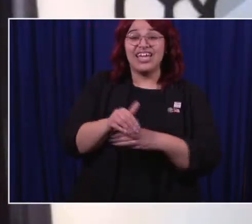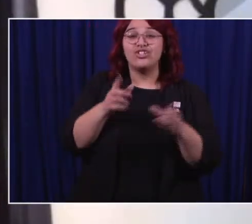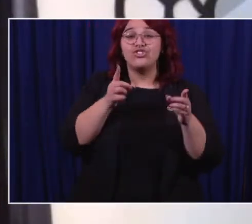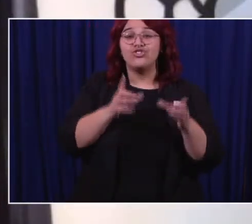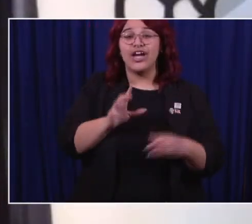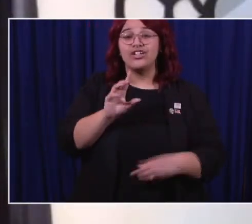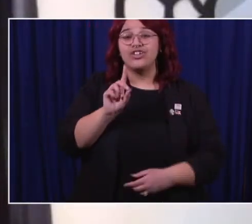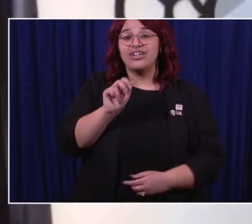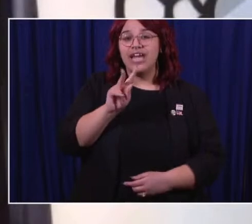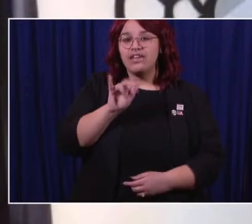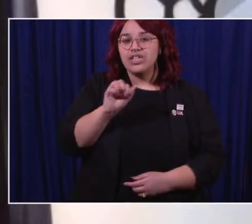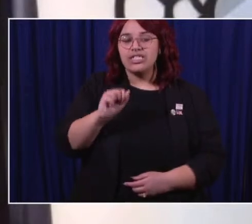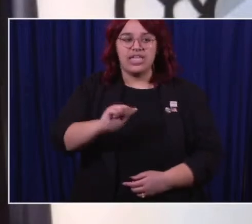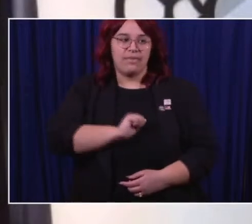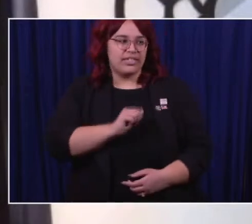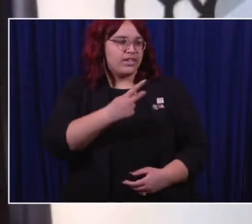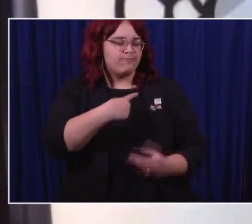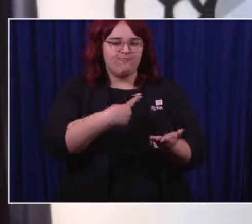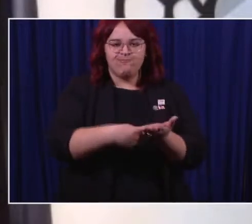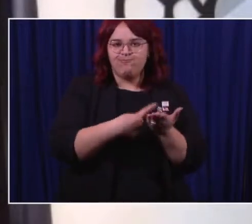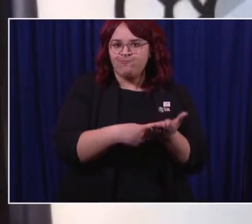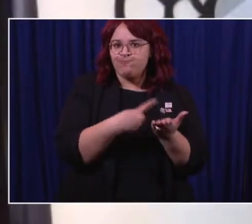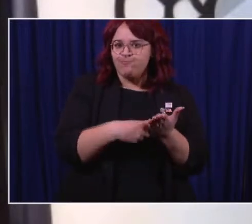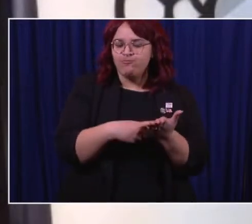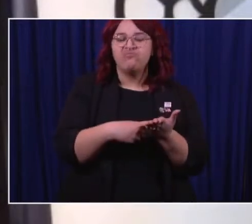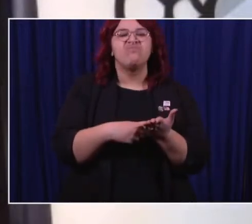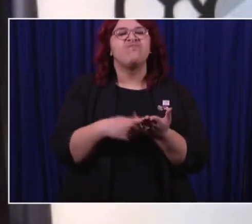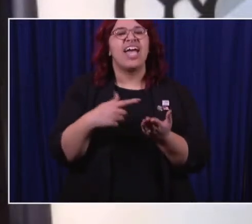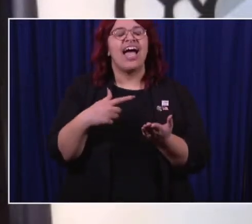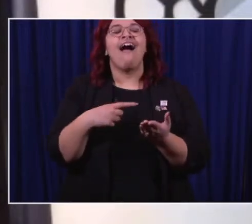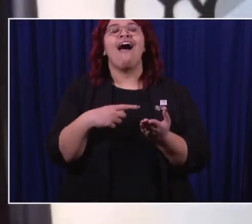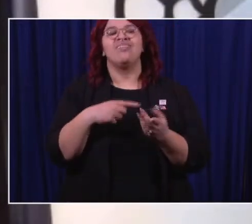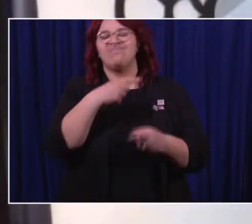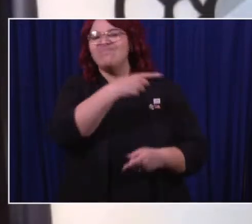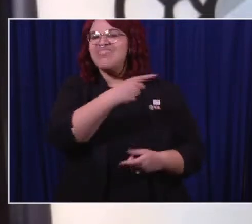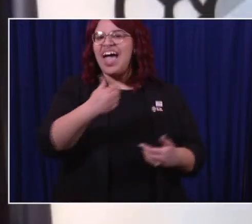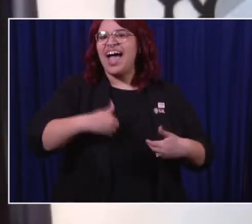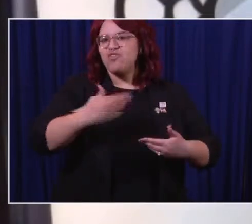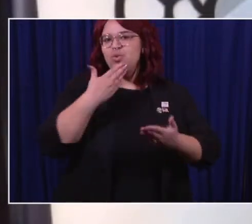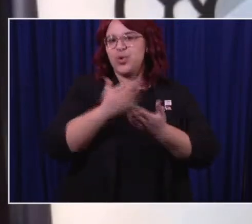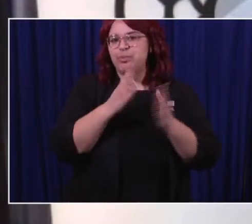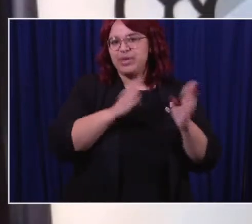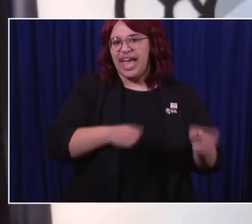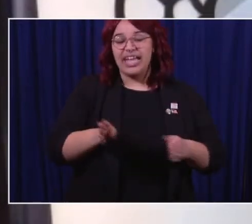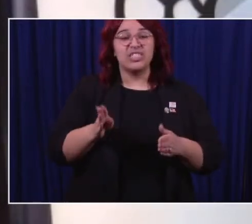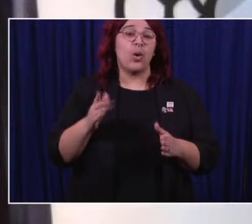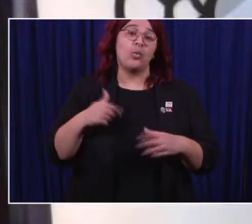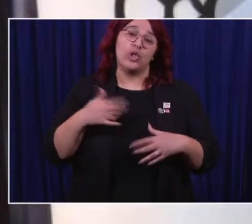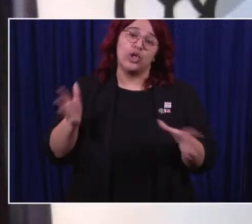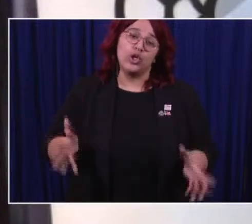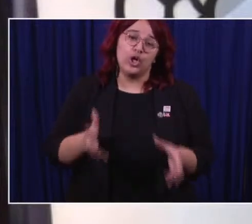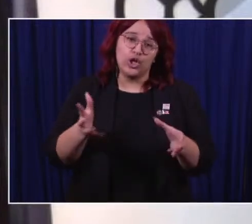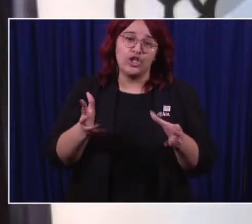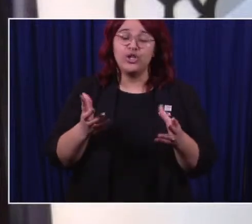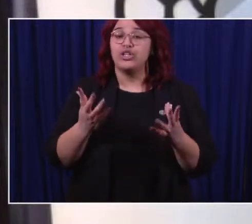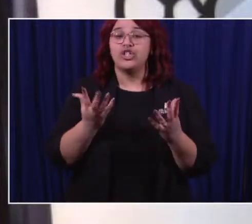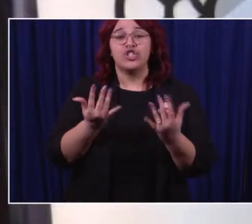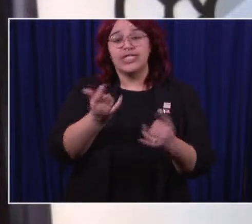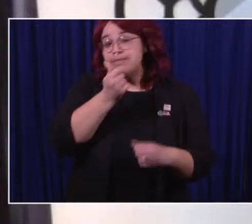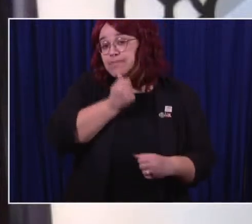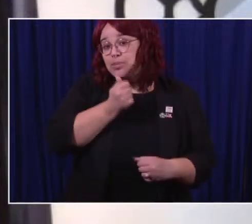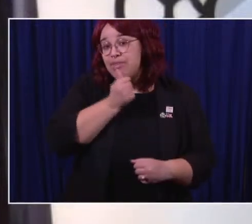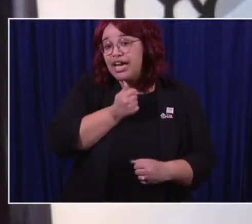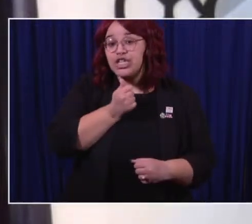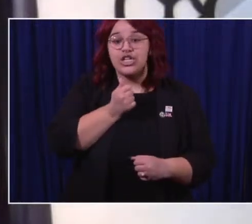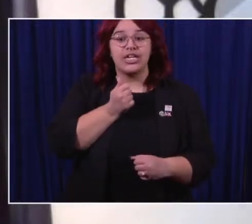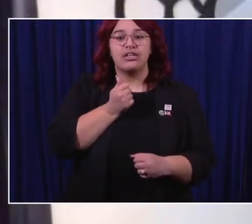it. And I know that he certainly has really good plans in place. So I would just say, stay tuned. He's equally sensitive to the issues in his homes